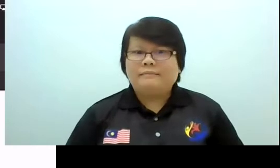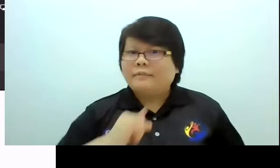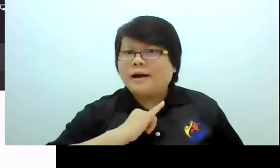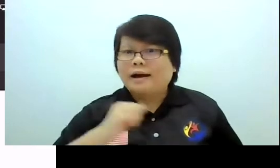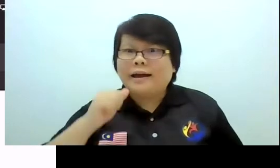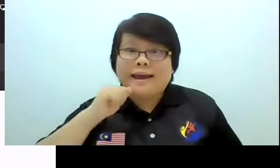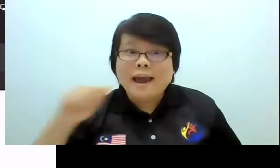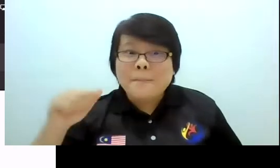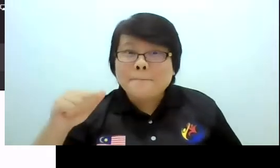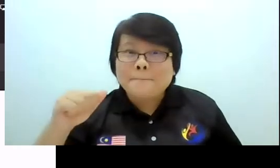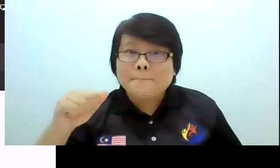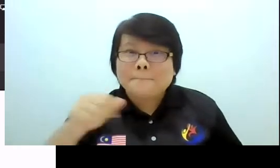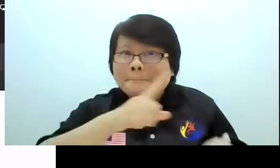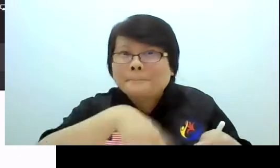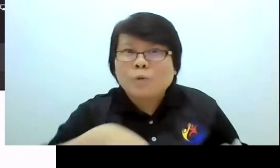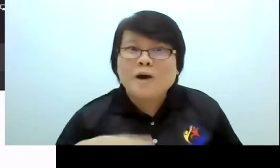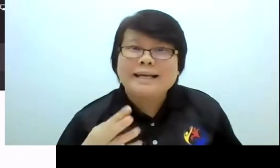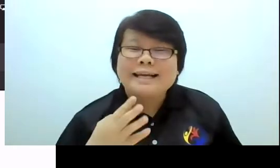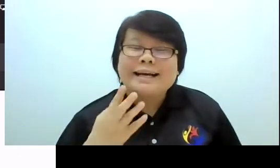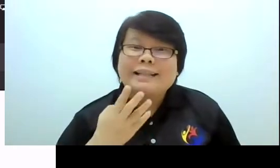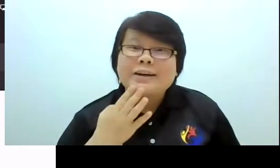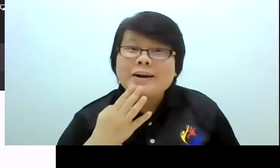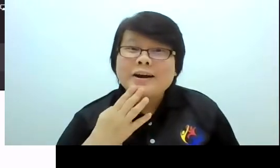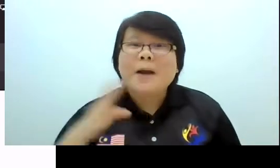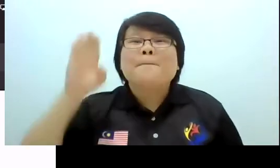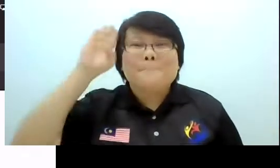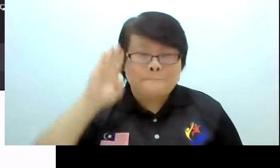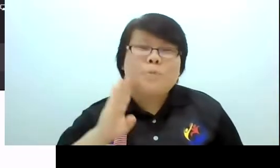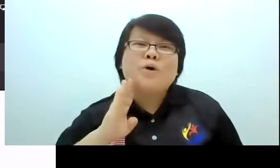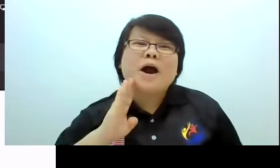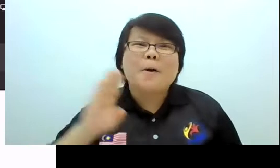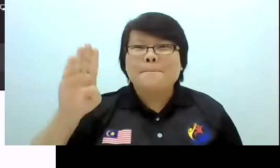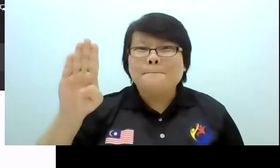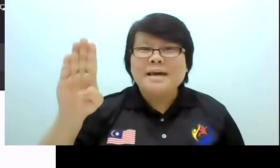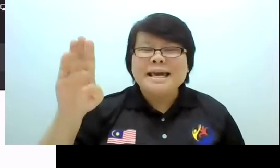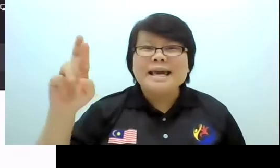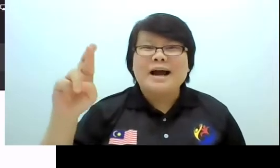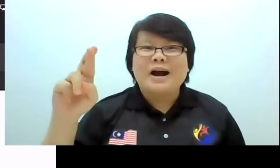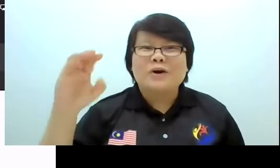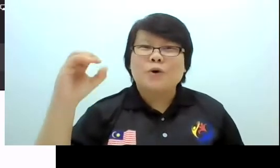Okay, I am what color? Brown,